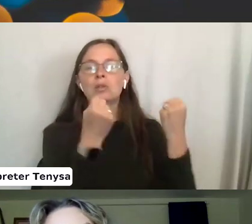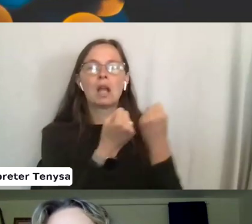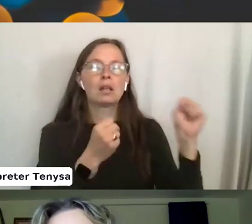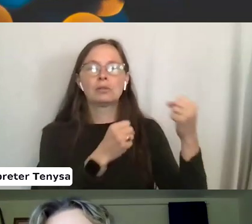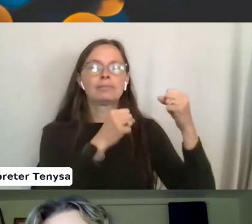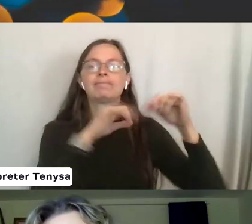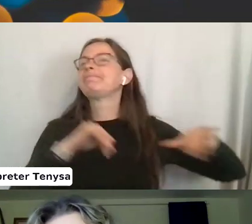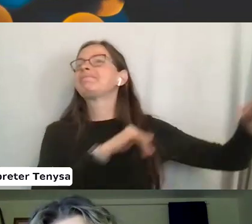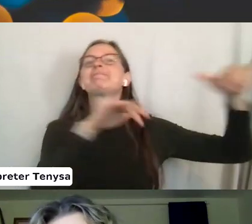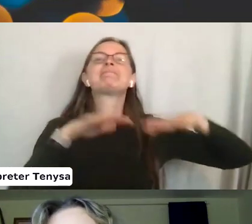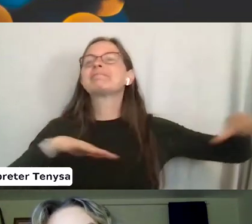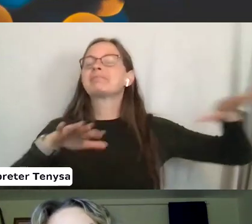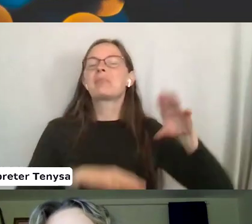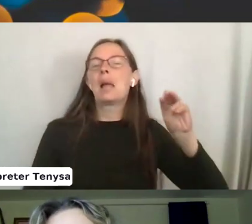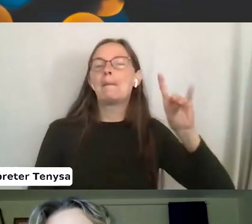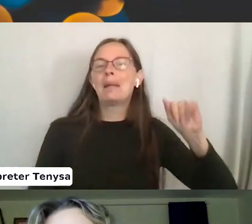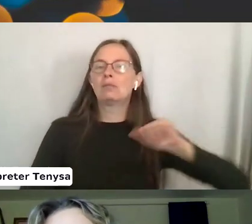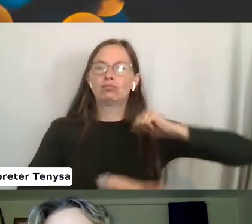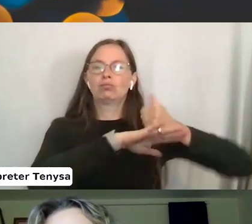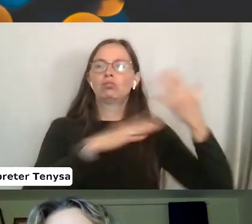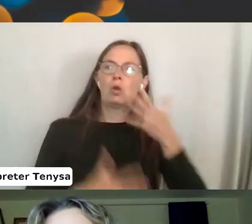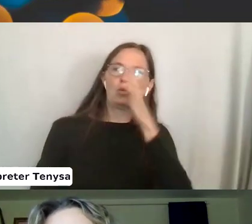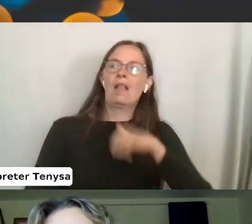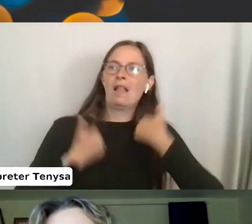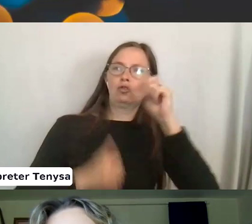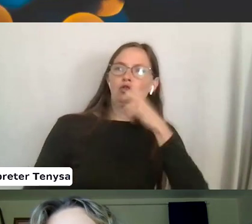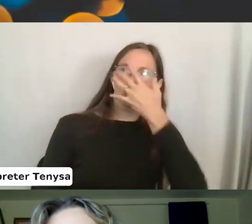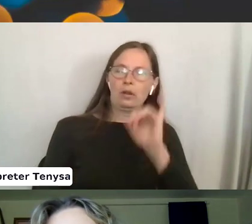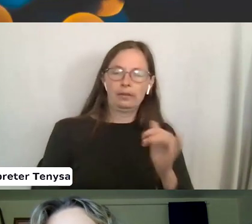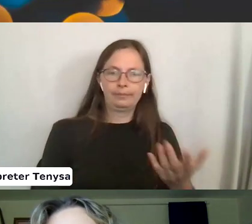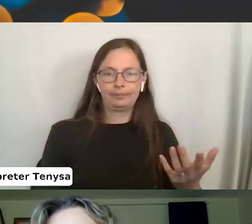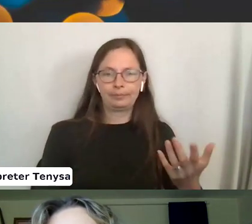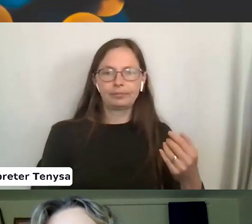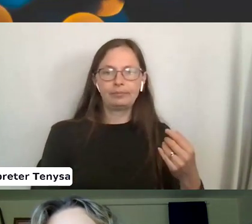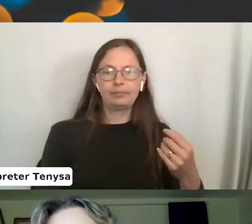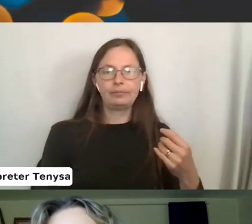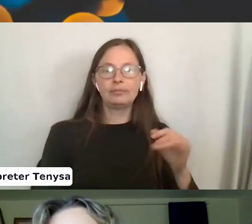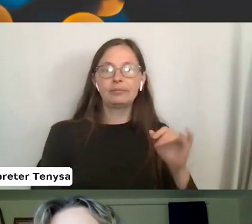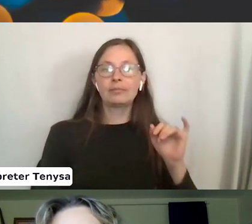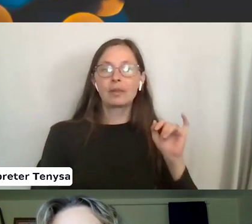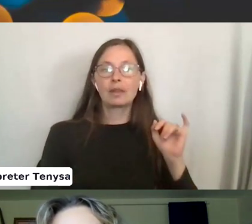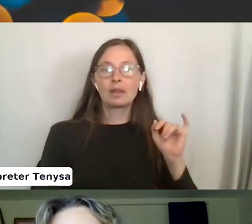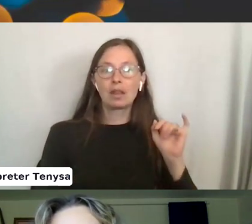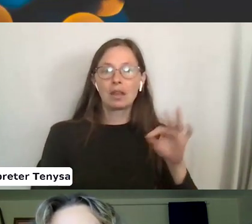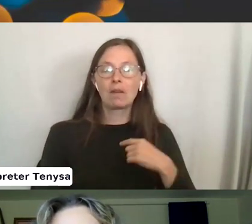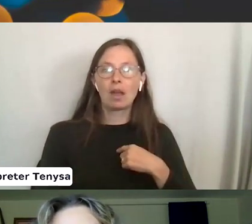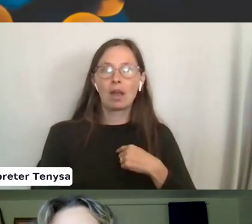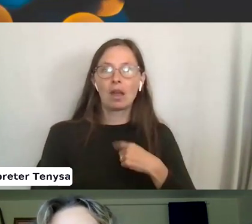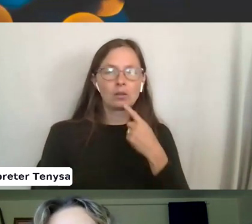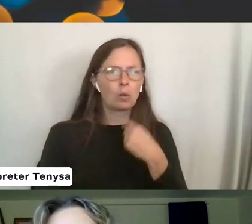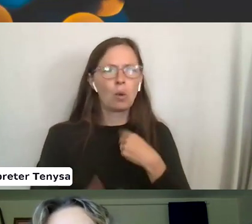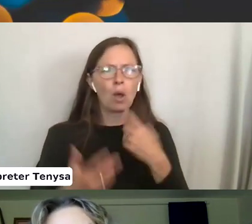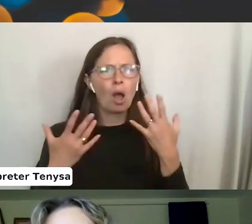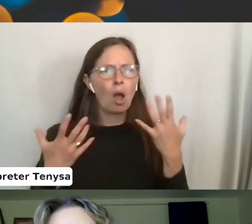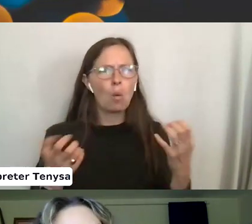media has constructed as what your life should look like. And if I go, I want more than